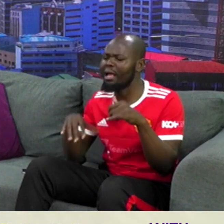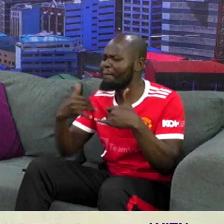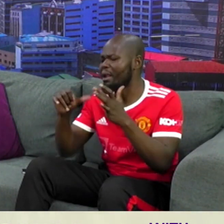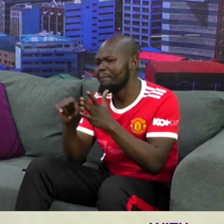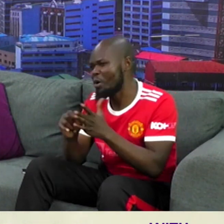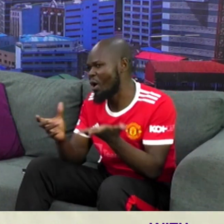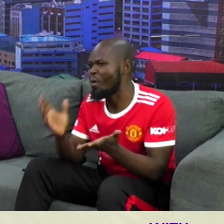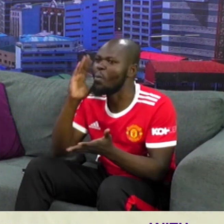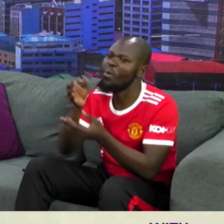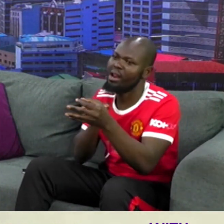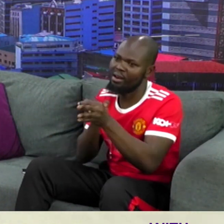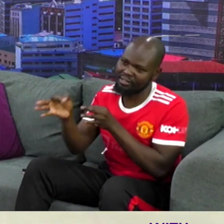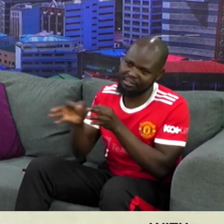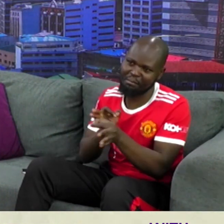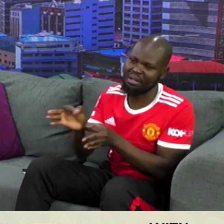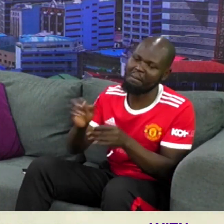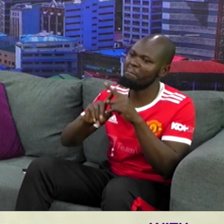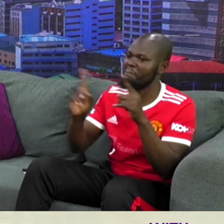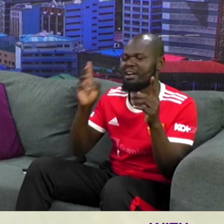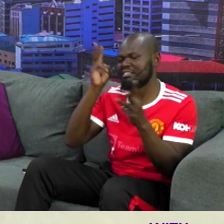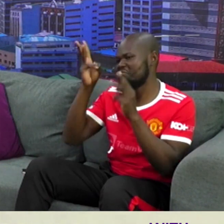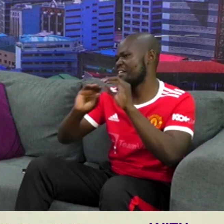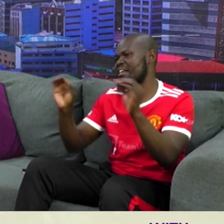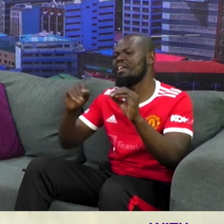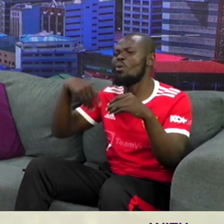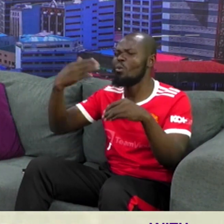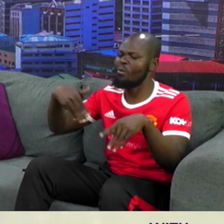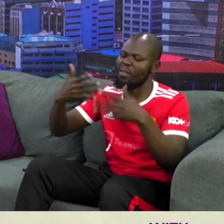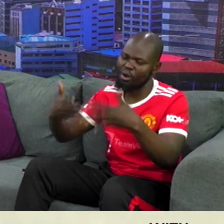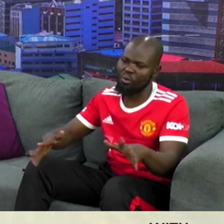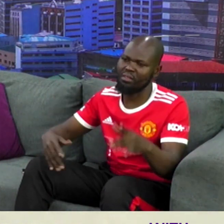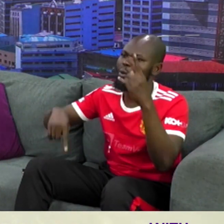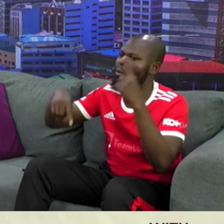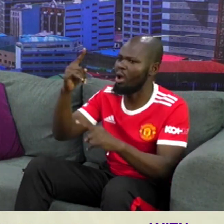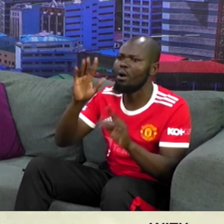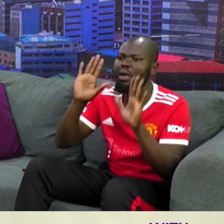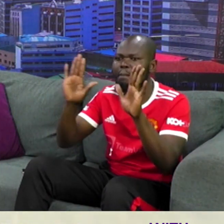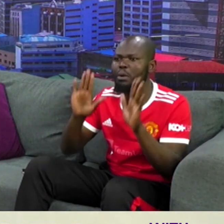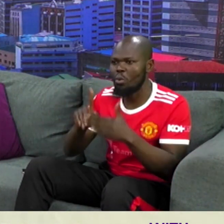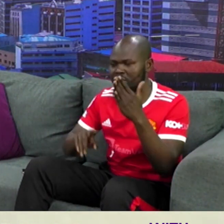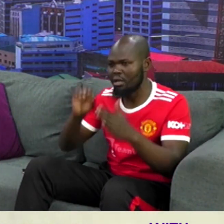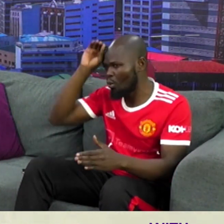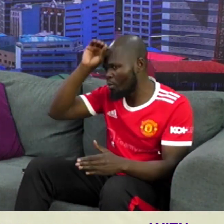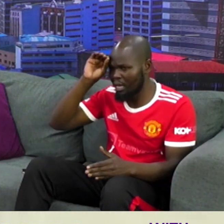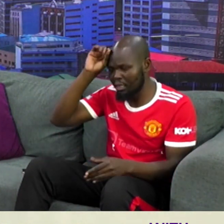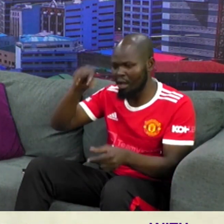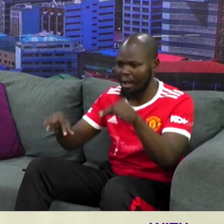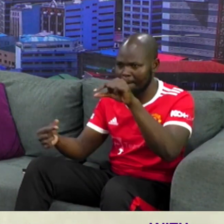And Europa League, it's just a disappointing, but don't worry, whether we win or